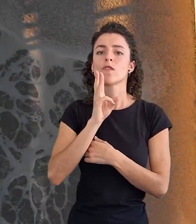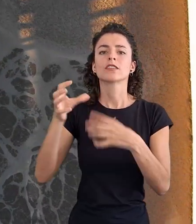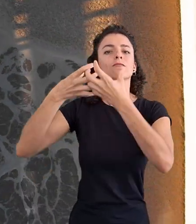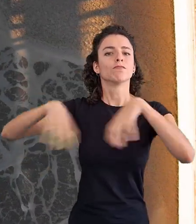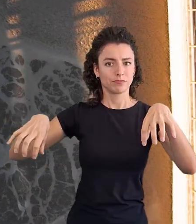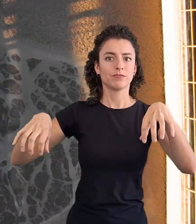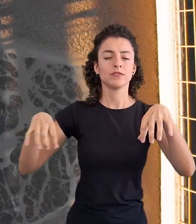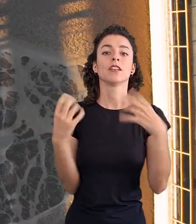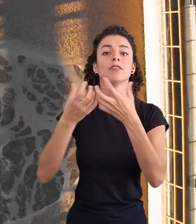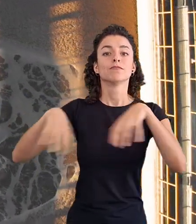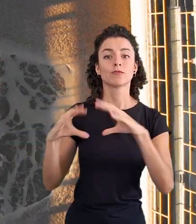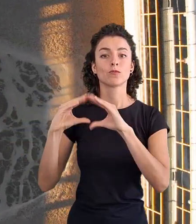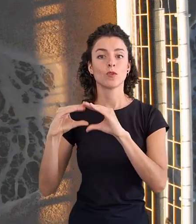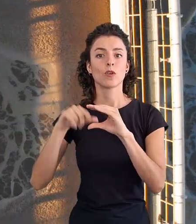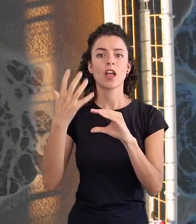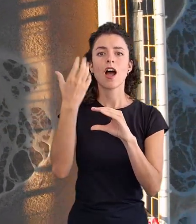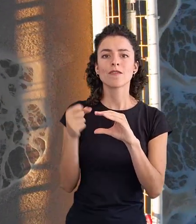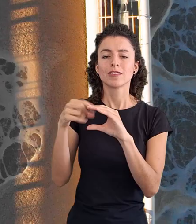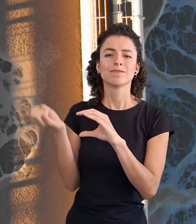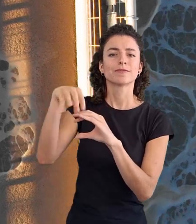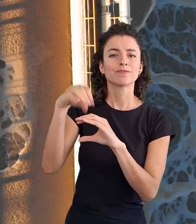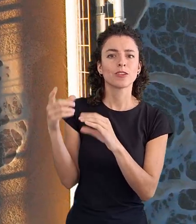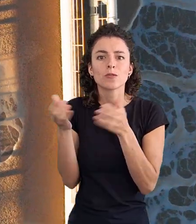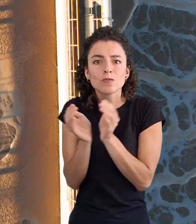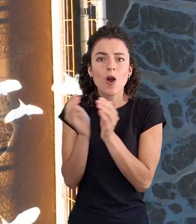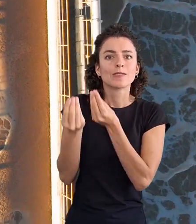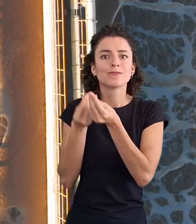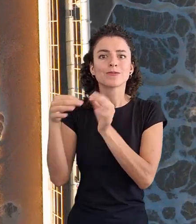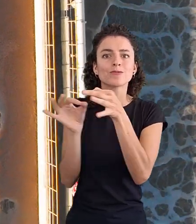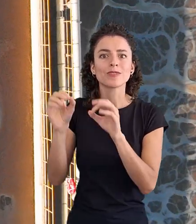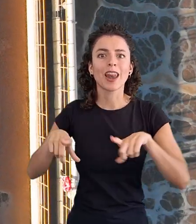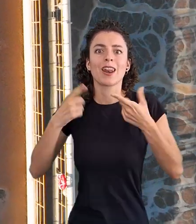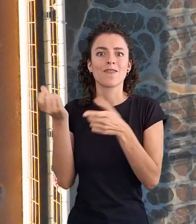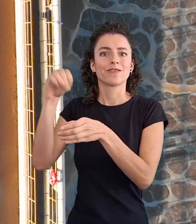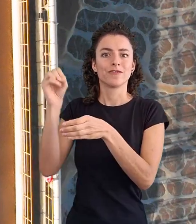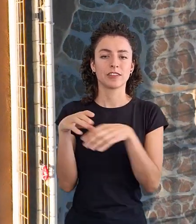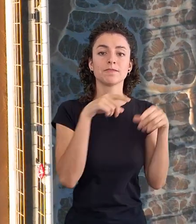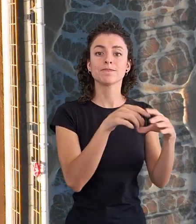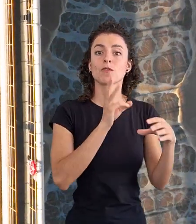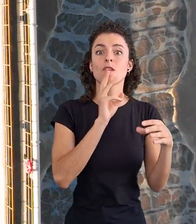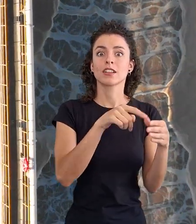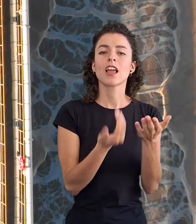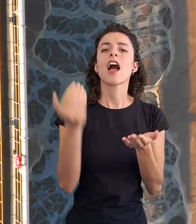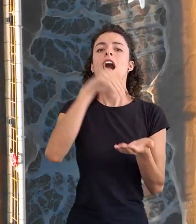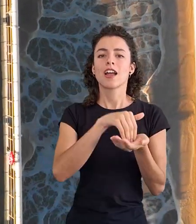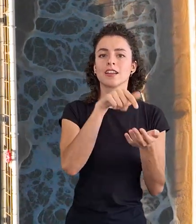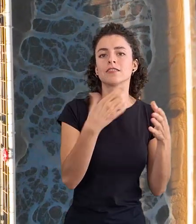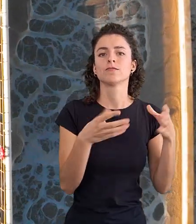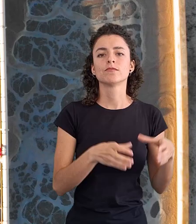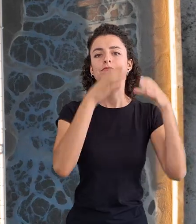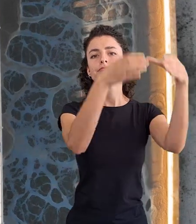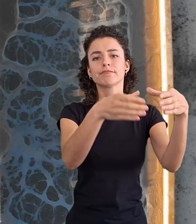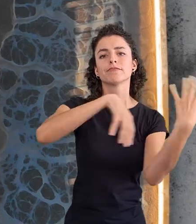water reaches the beating heart of the facility, the sludge bioreactors, where microorganisms get to